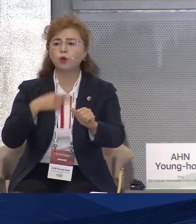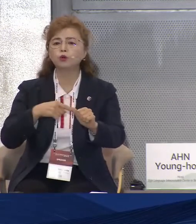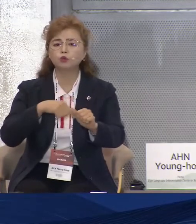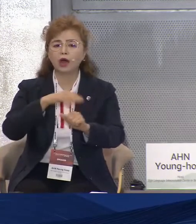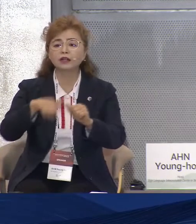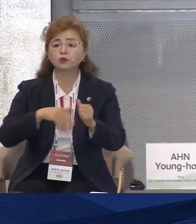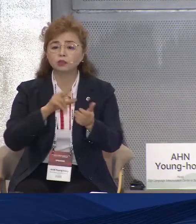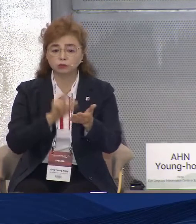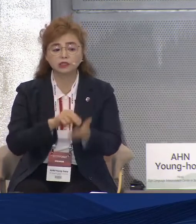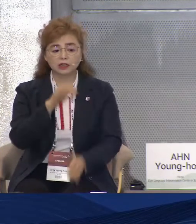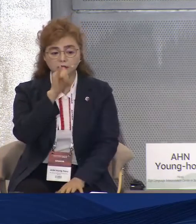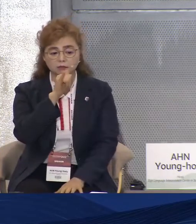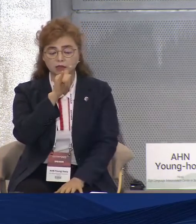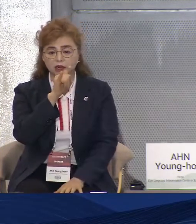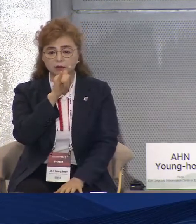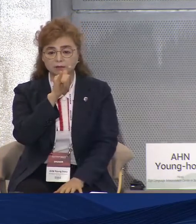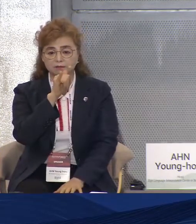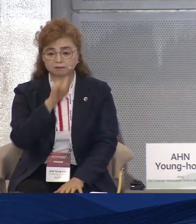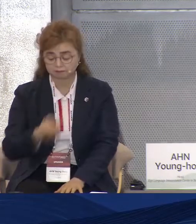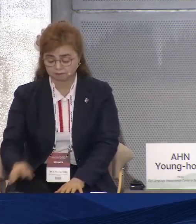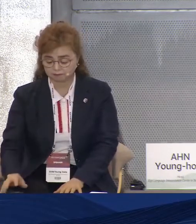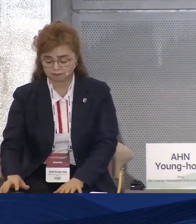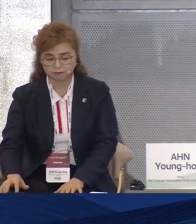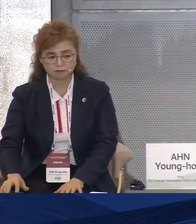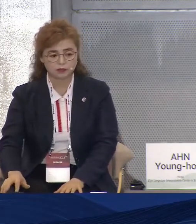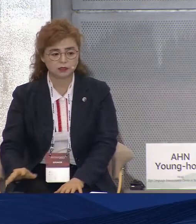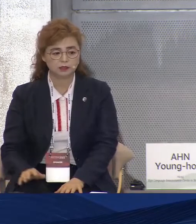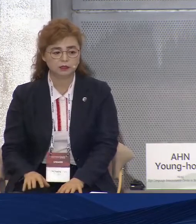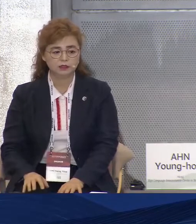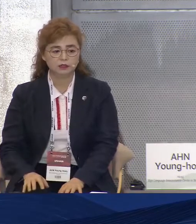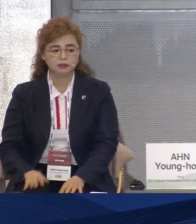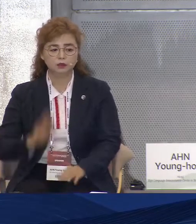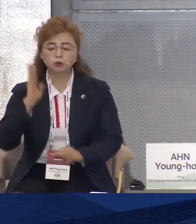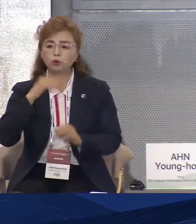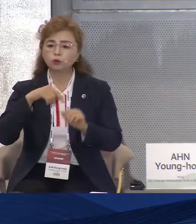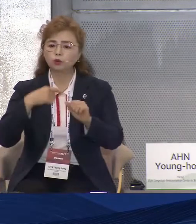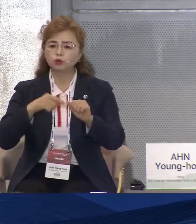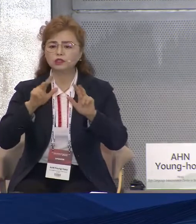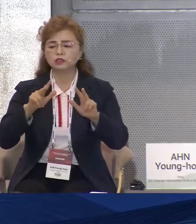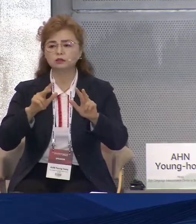the number of people with hearing loss who do not know sign language is increasing.